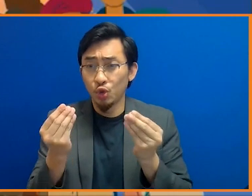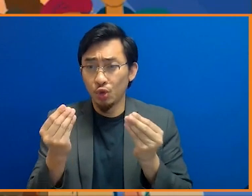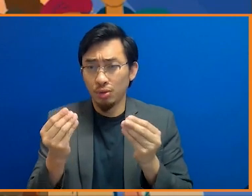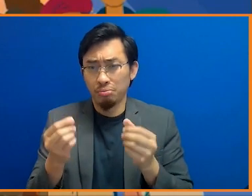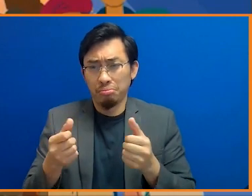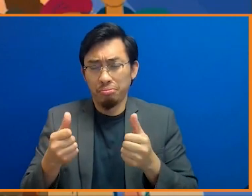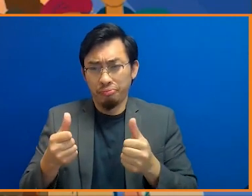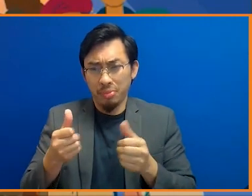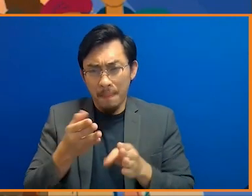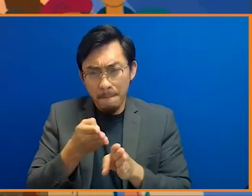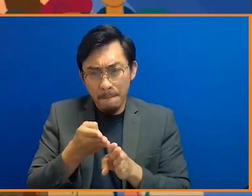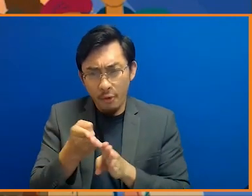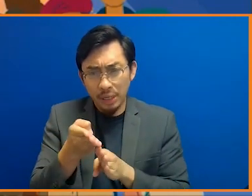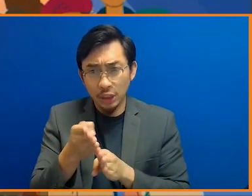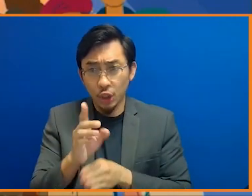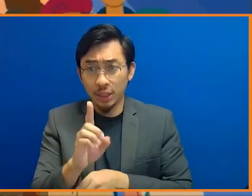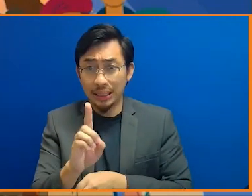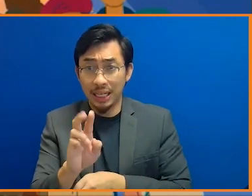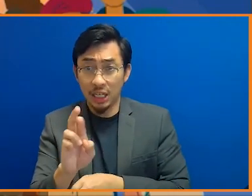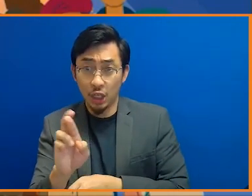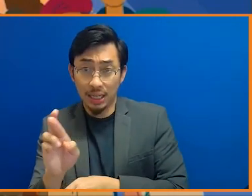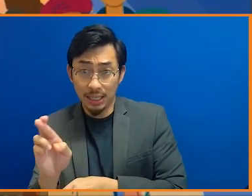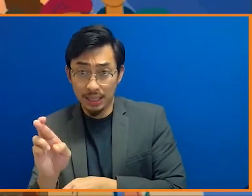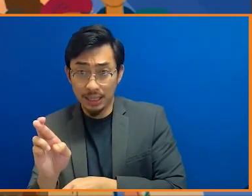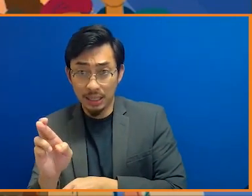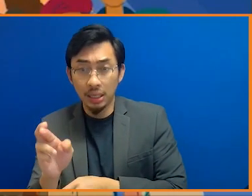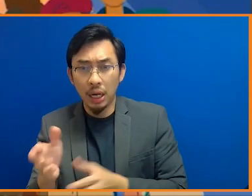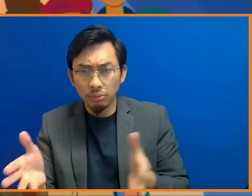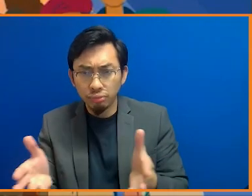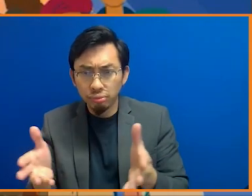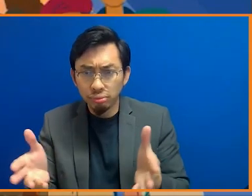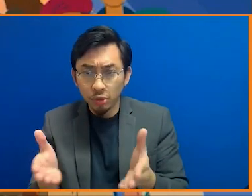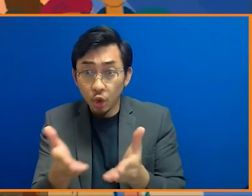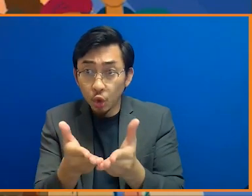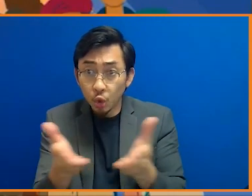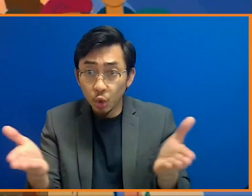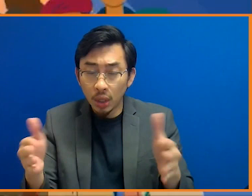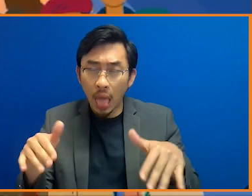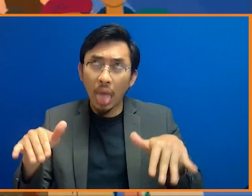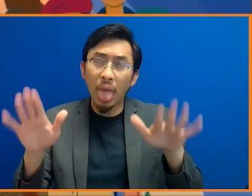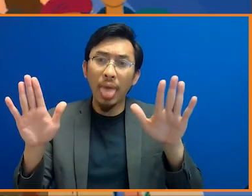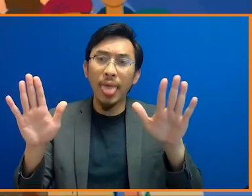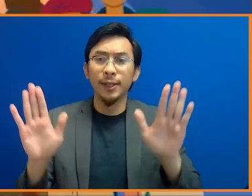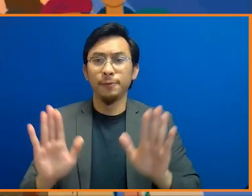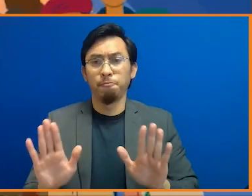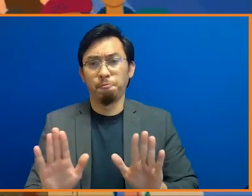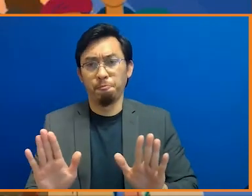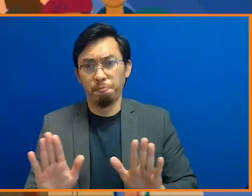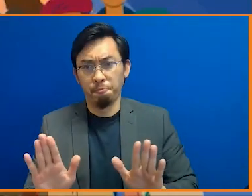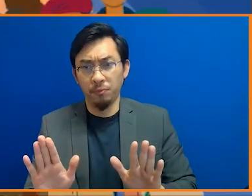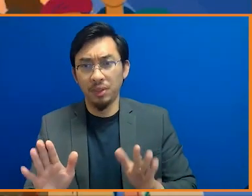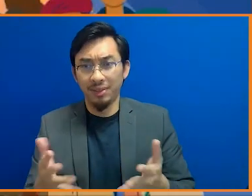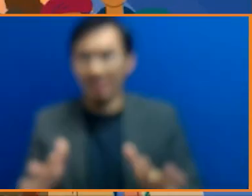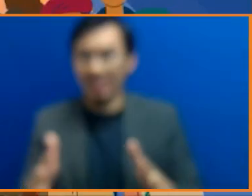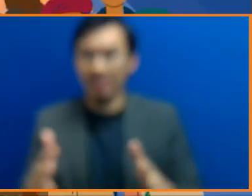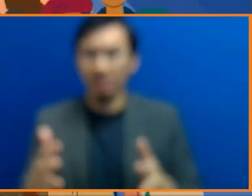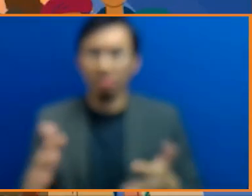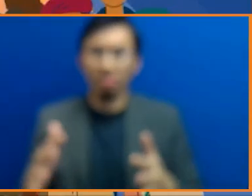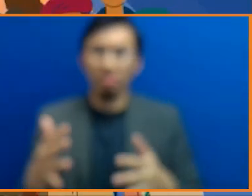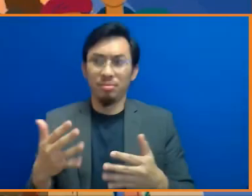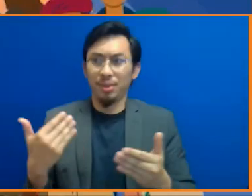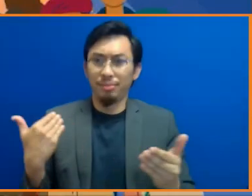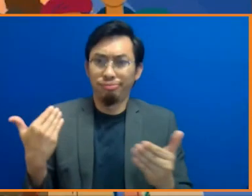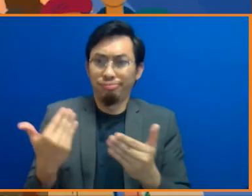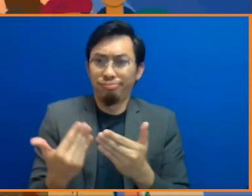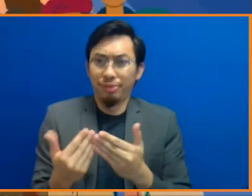participants are young professionals in DRR. I encourage you also to not give up the event,